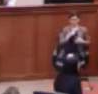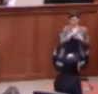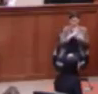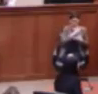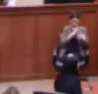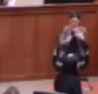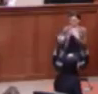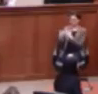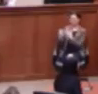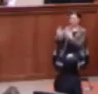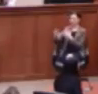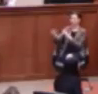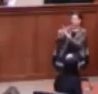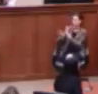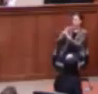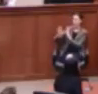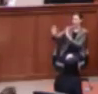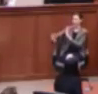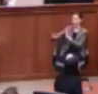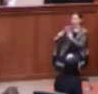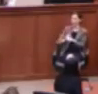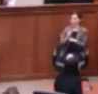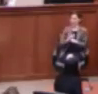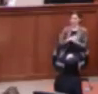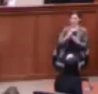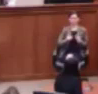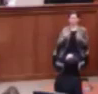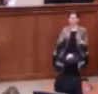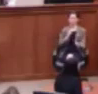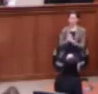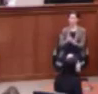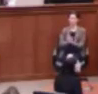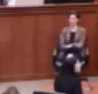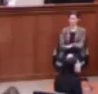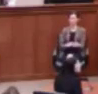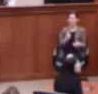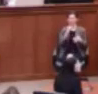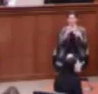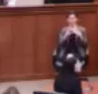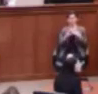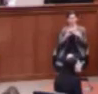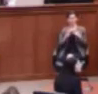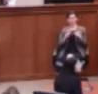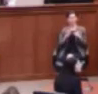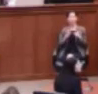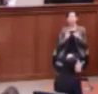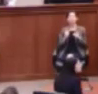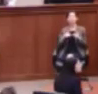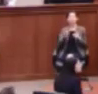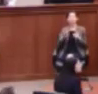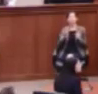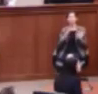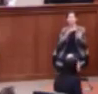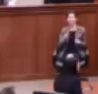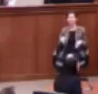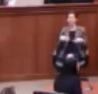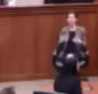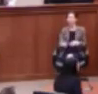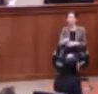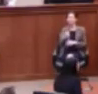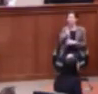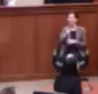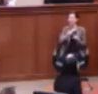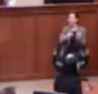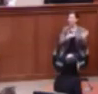a great program for our students. As I mentioned, we will be looking to offer a total of 10